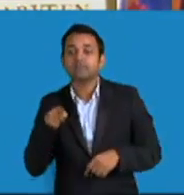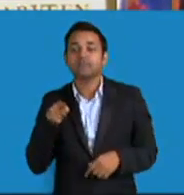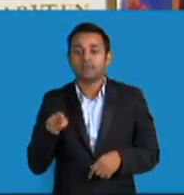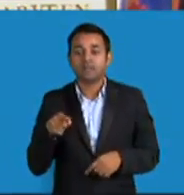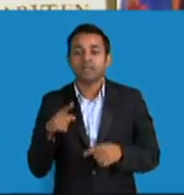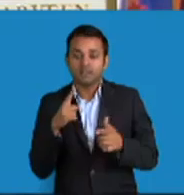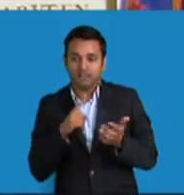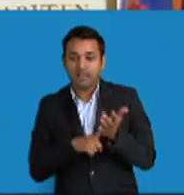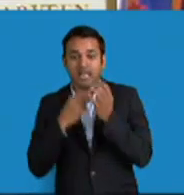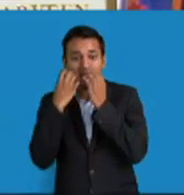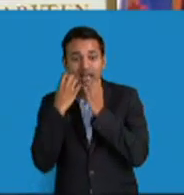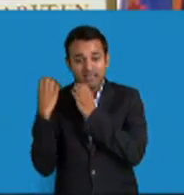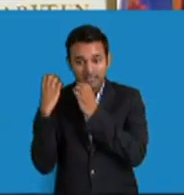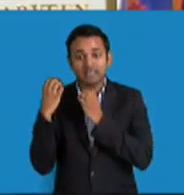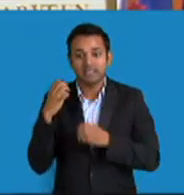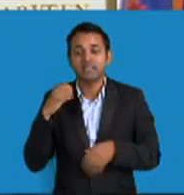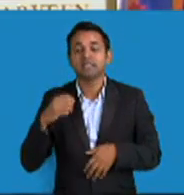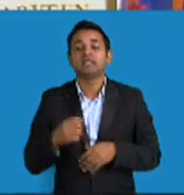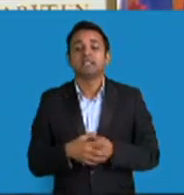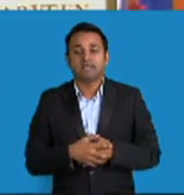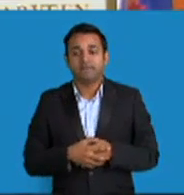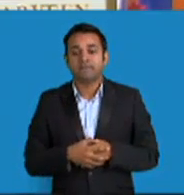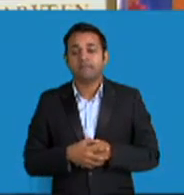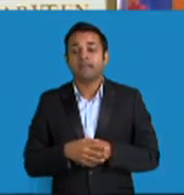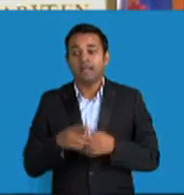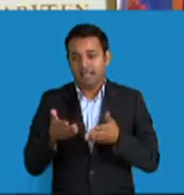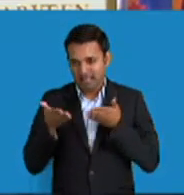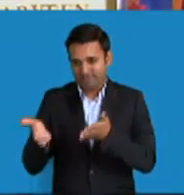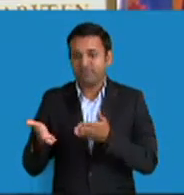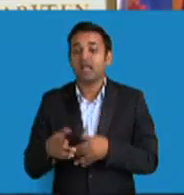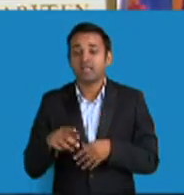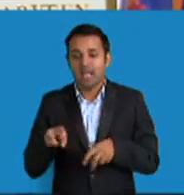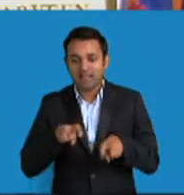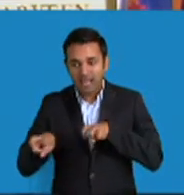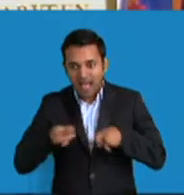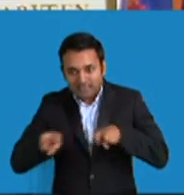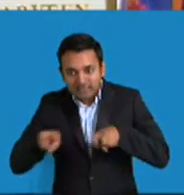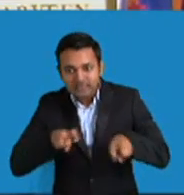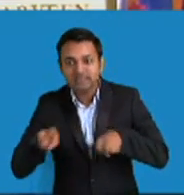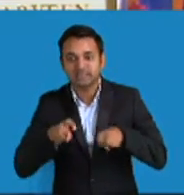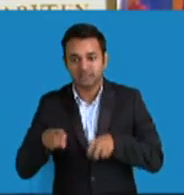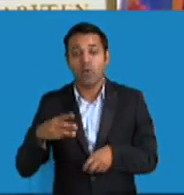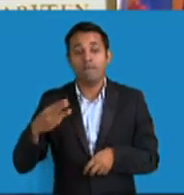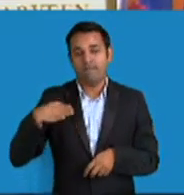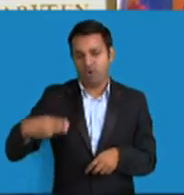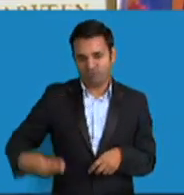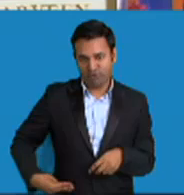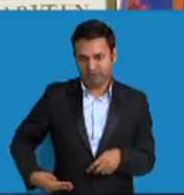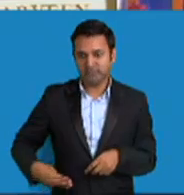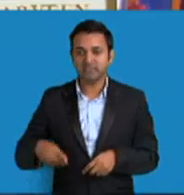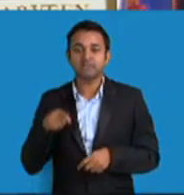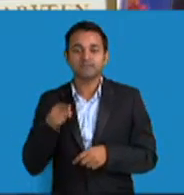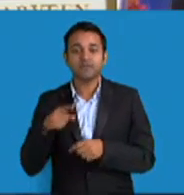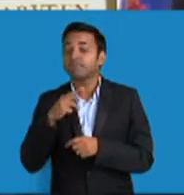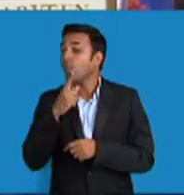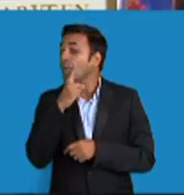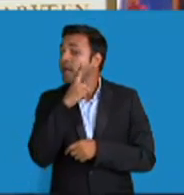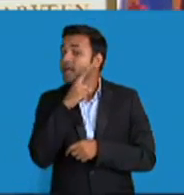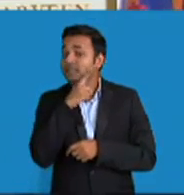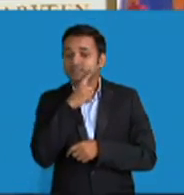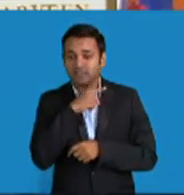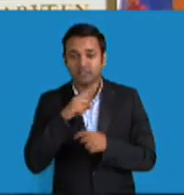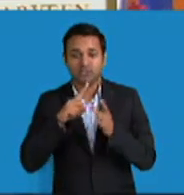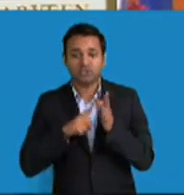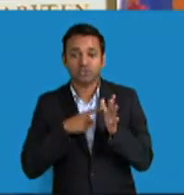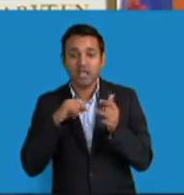boys athletics competition, Maris Brothers High School was given the award. Girls athletic competition, Jasper Williams